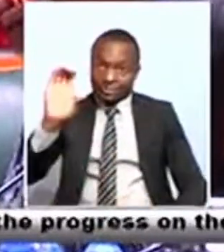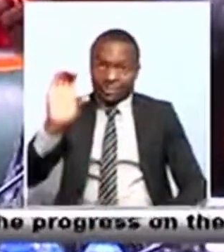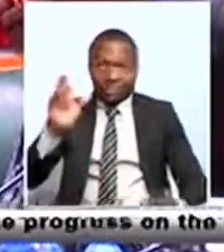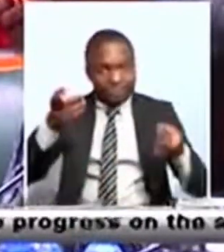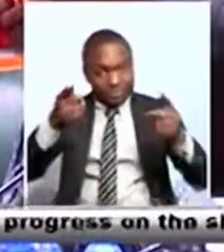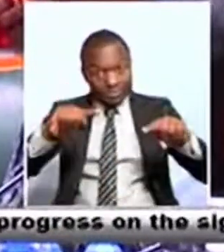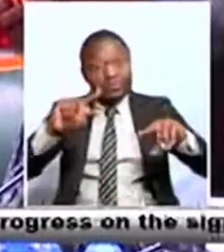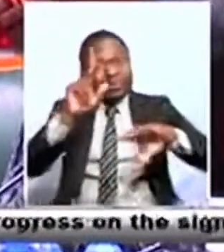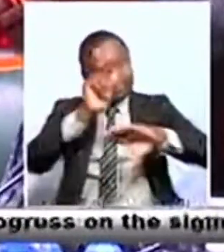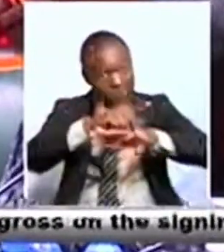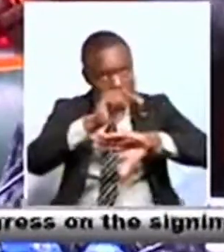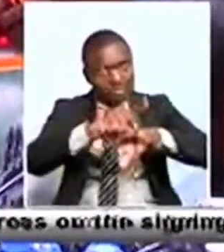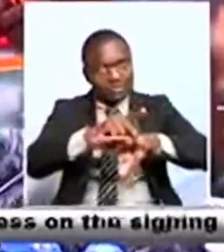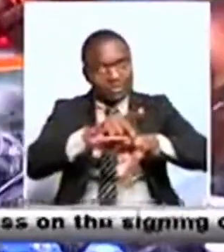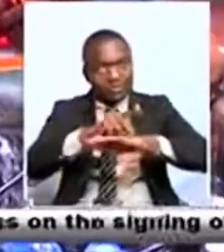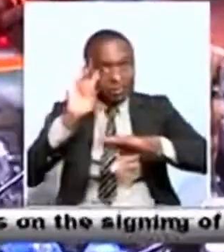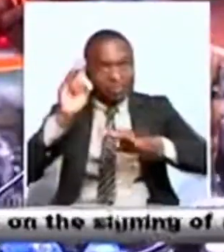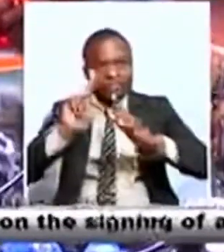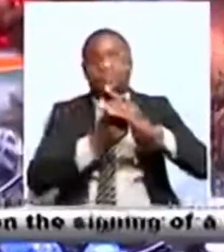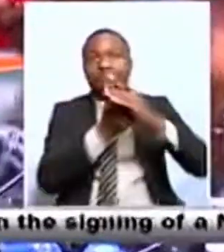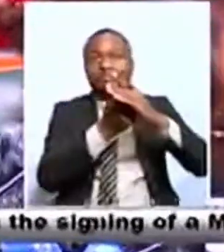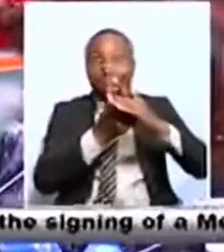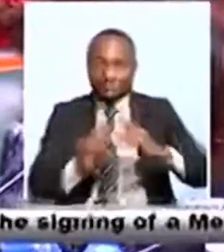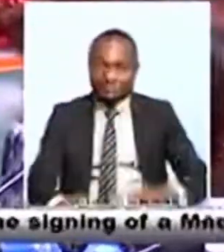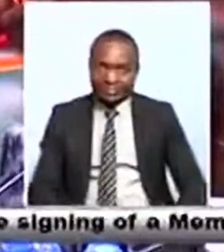project will commence.